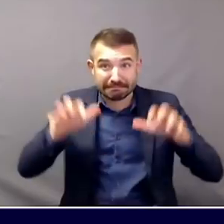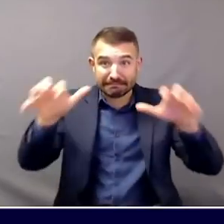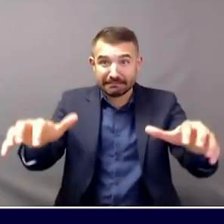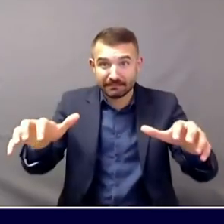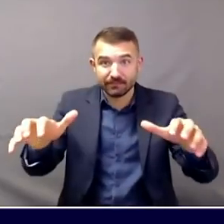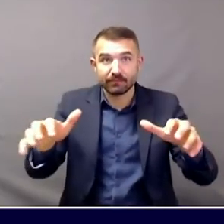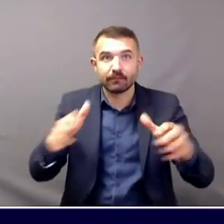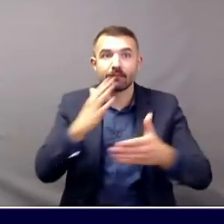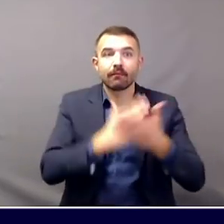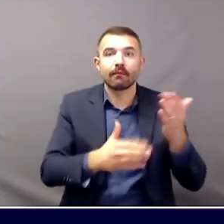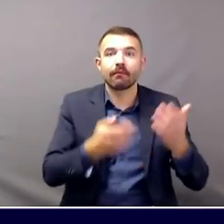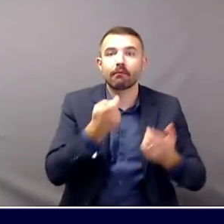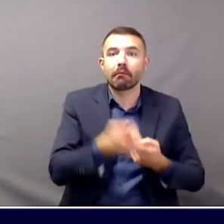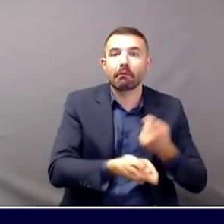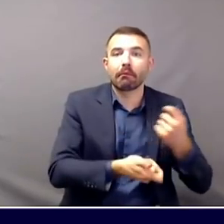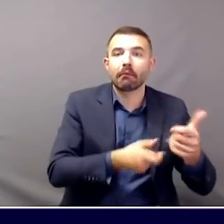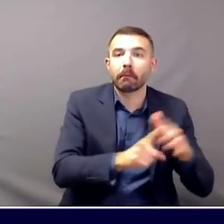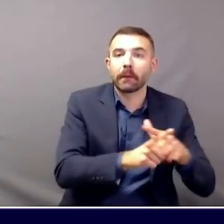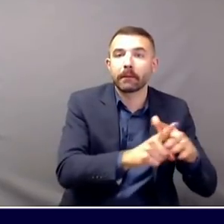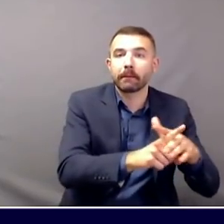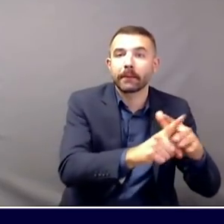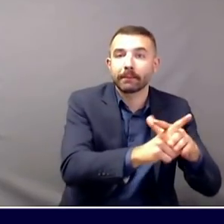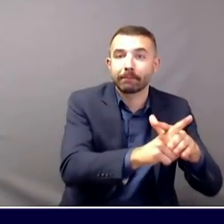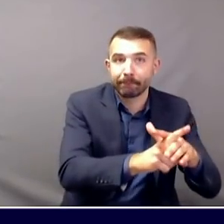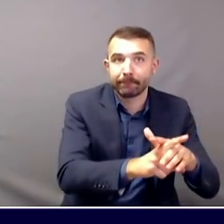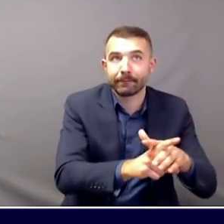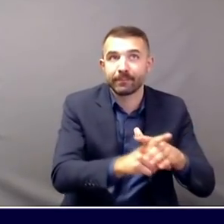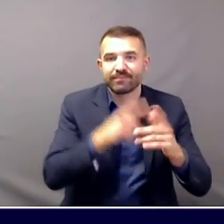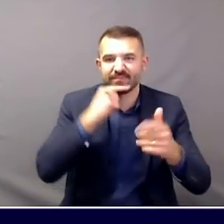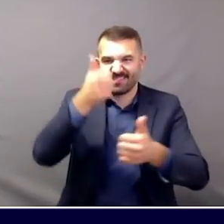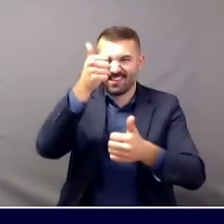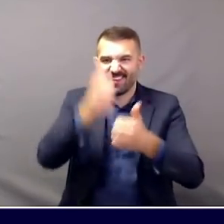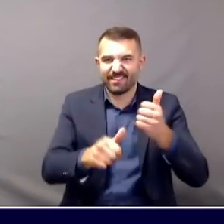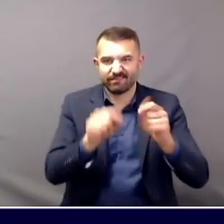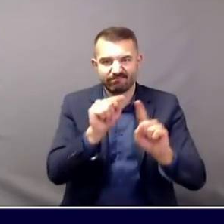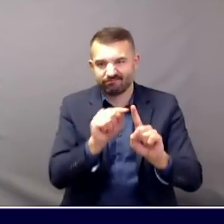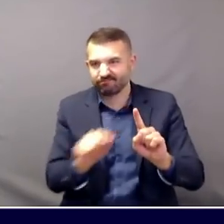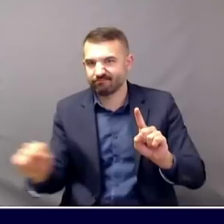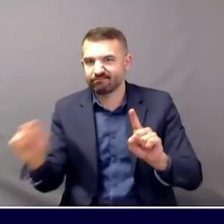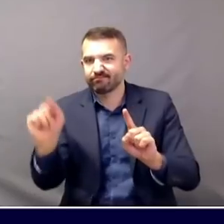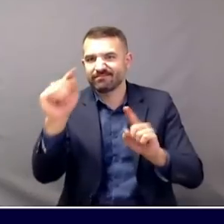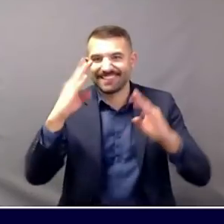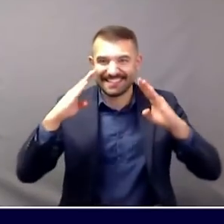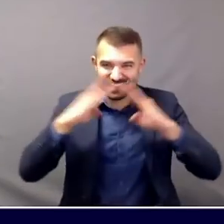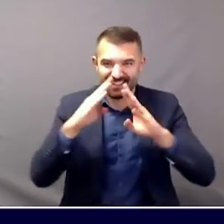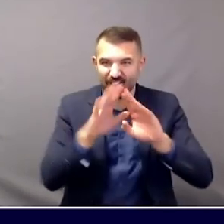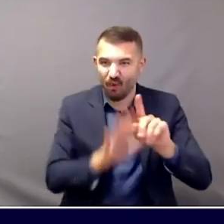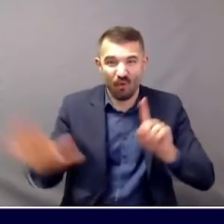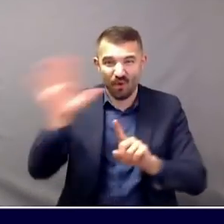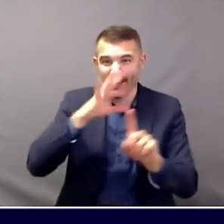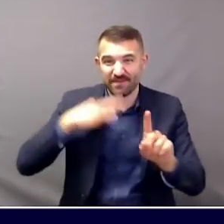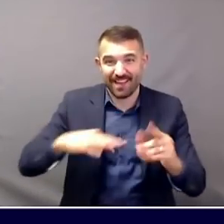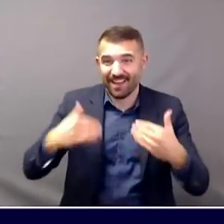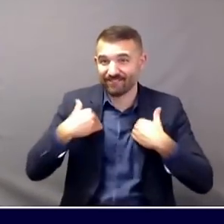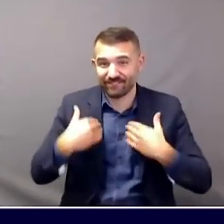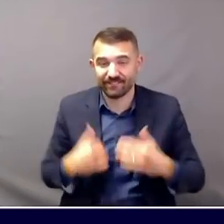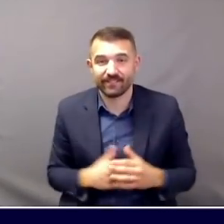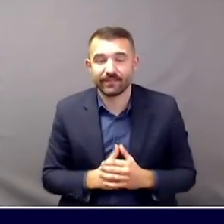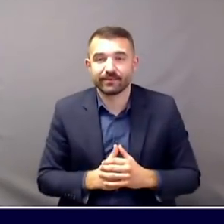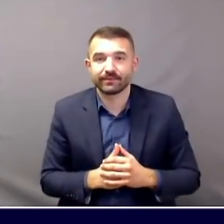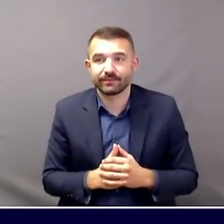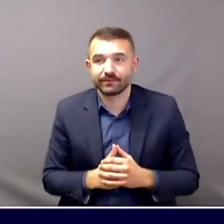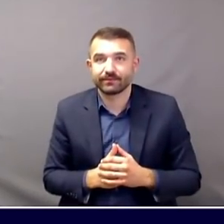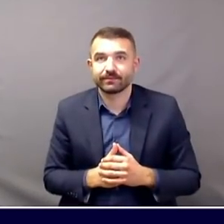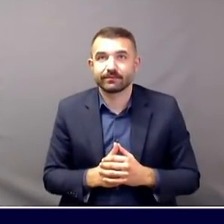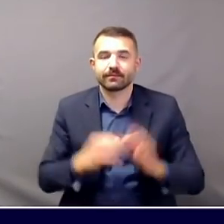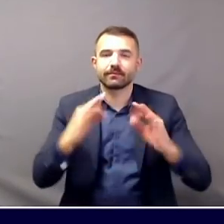in every zip code, every county, every corner of the state. Great. Thank you so much, Dr. Shah. You bet. Going to